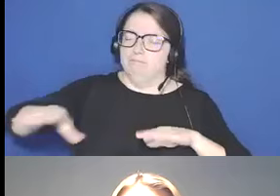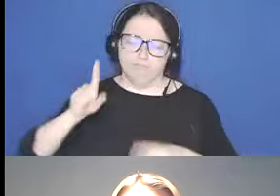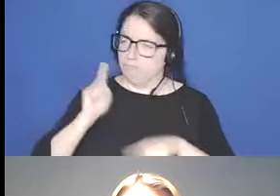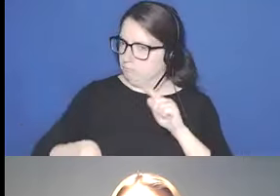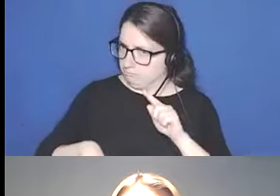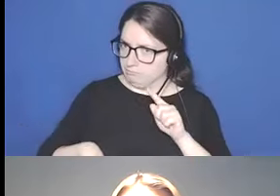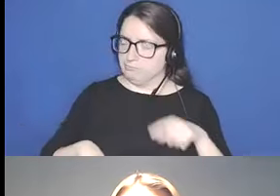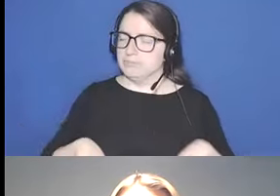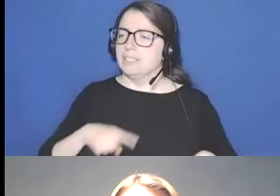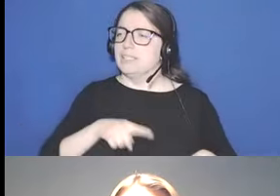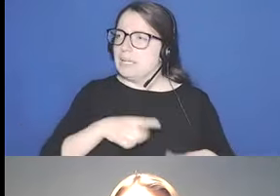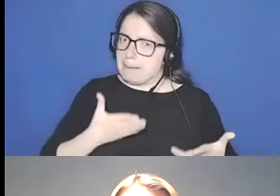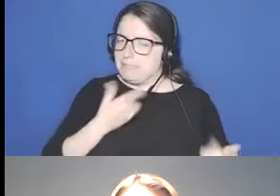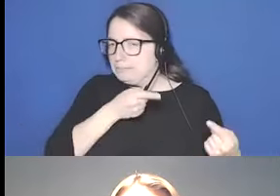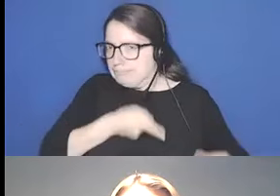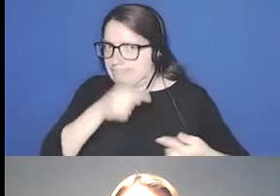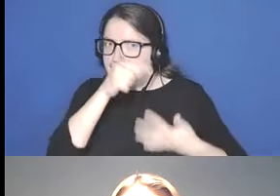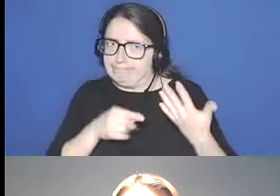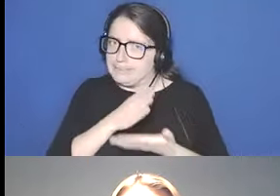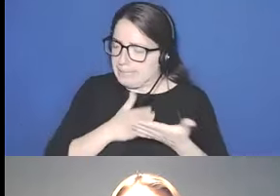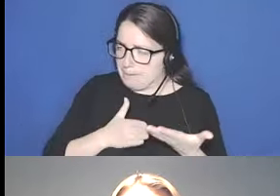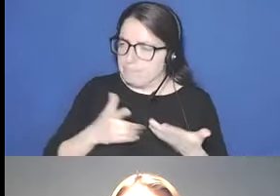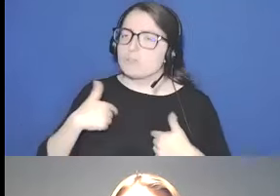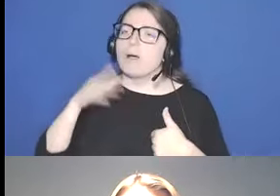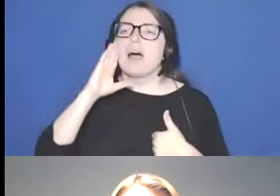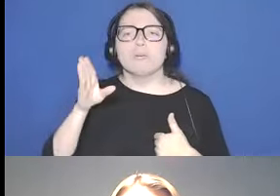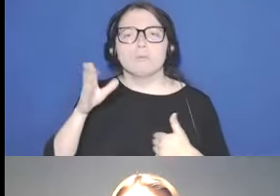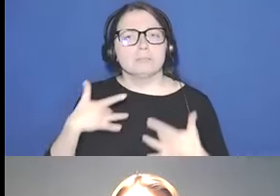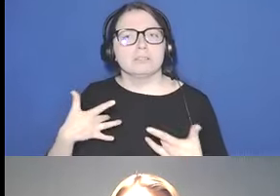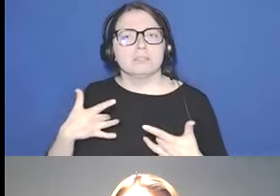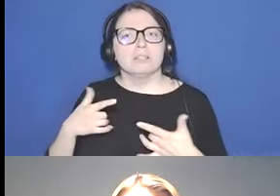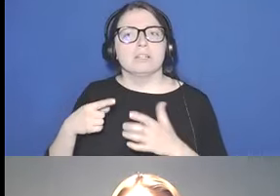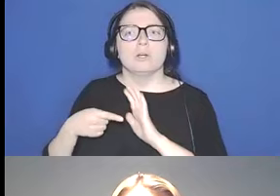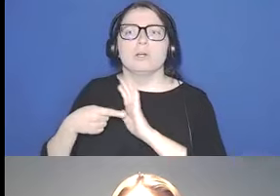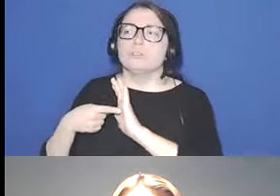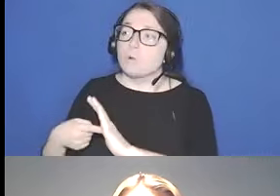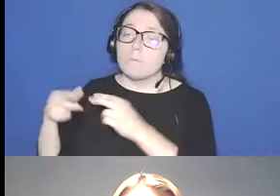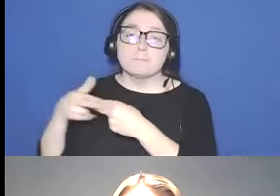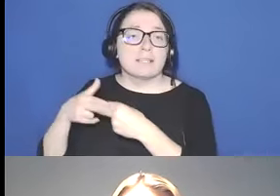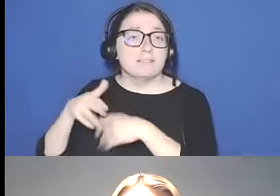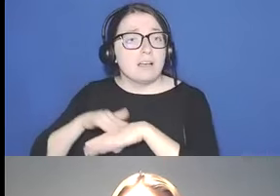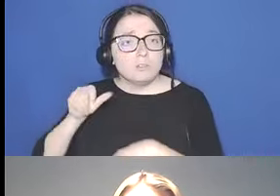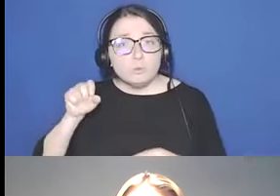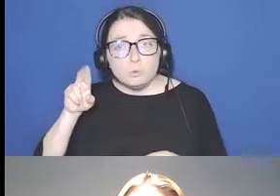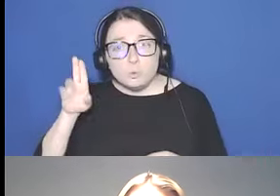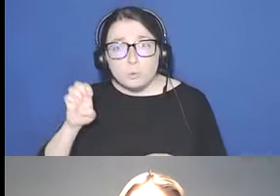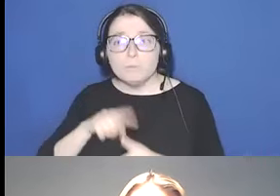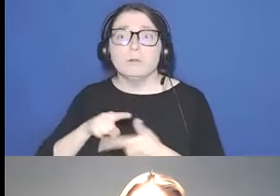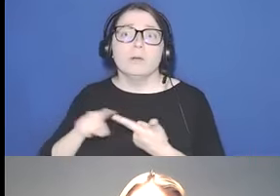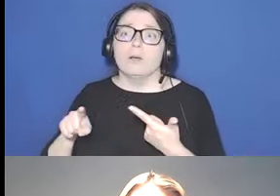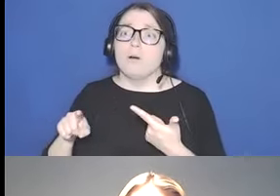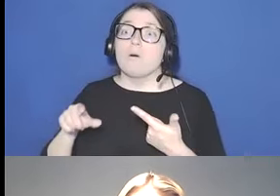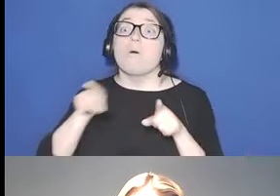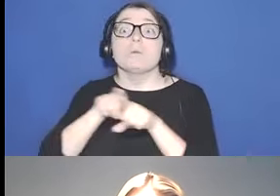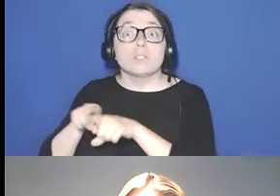And pretty much I would do stuff like show him slides on YouTube, or also Atypical. Another thing is when